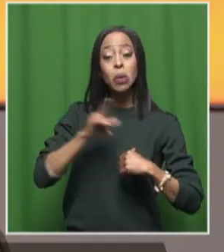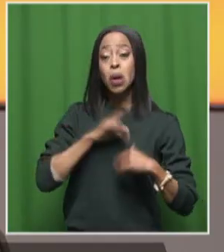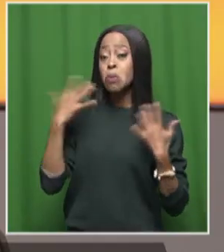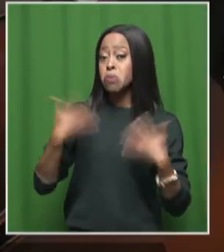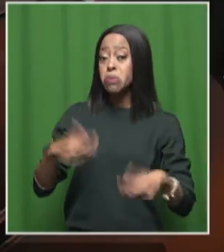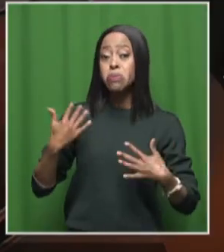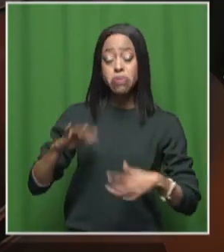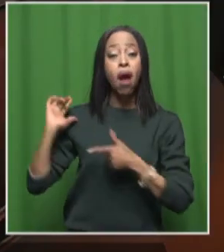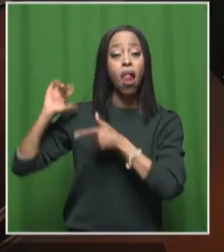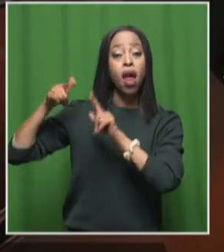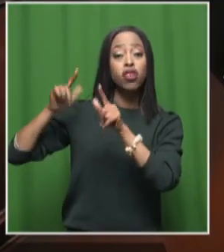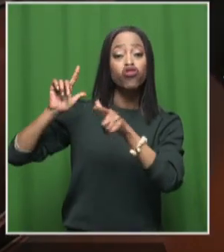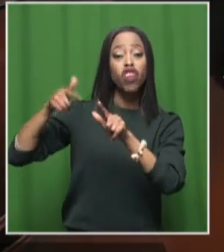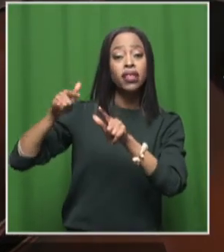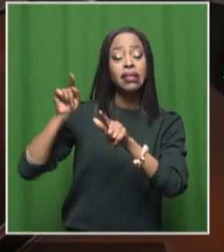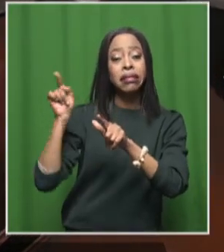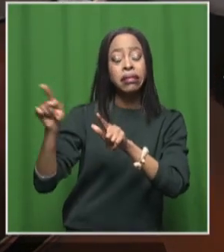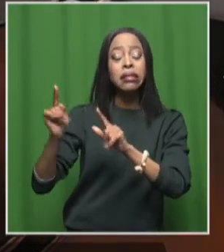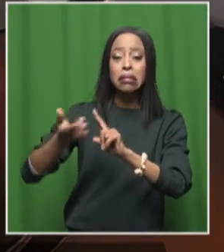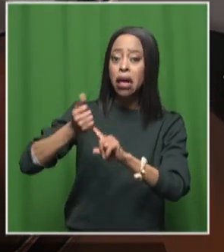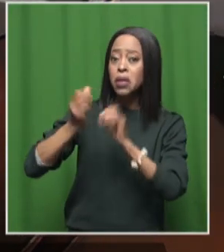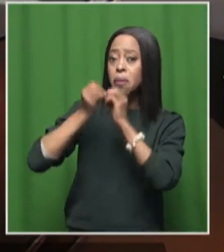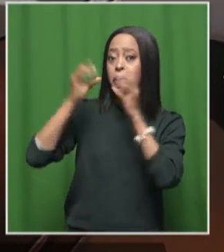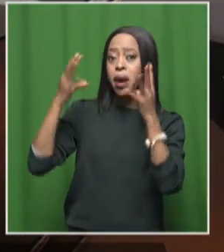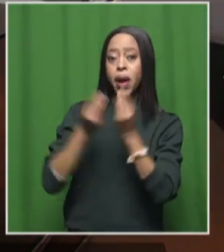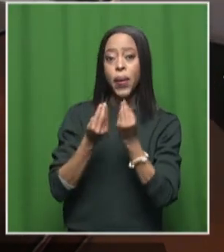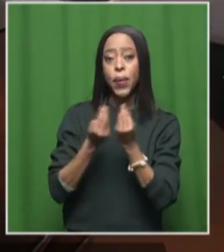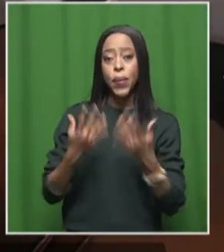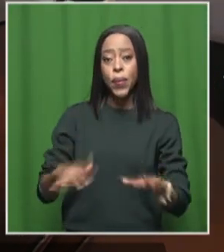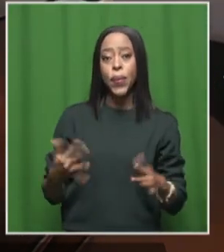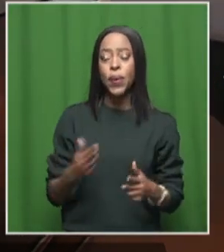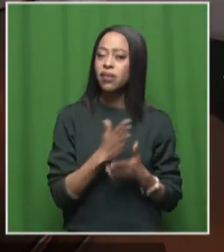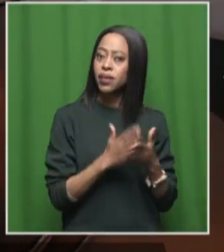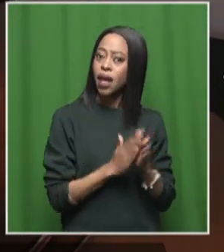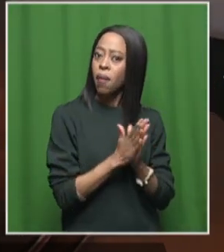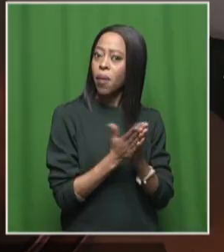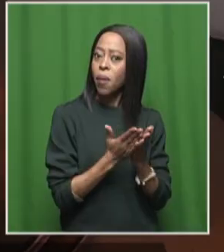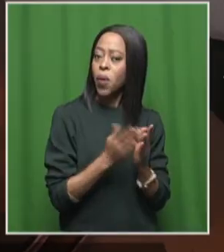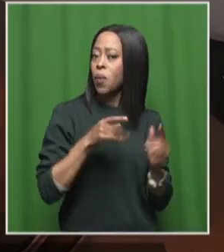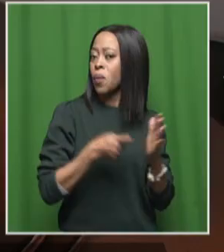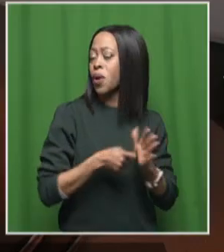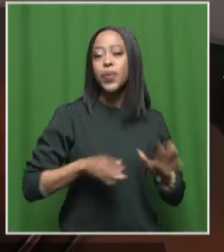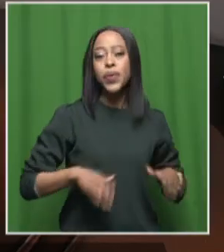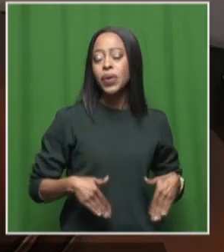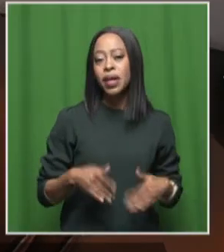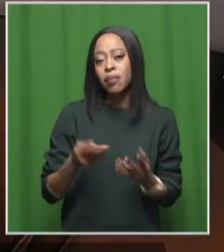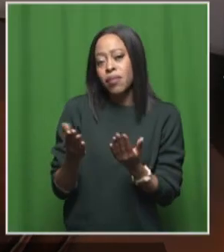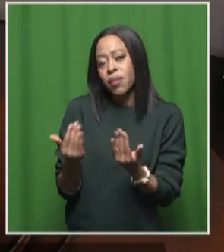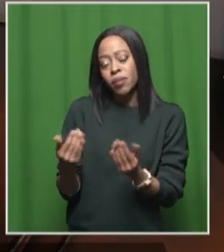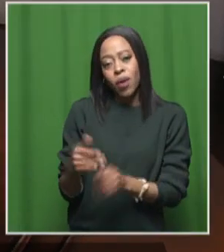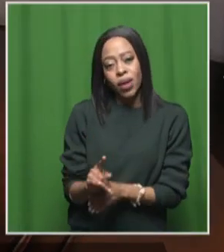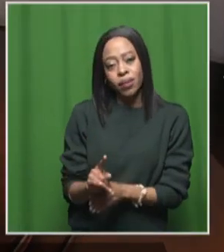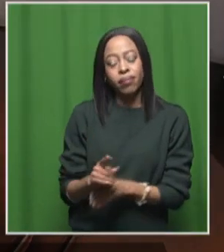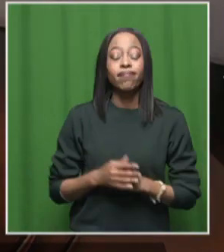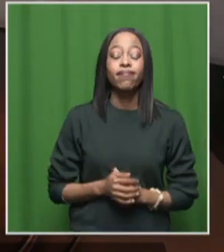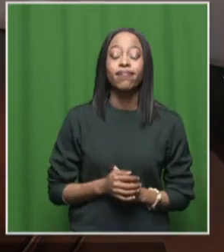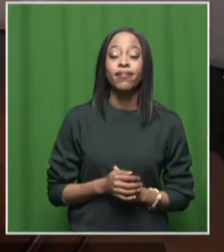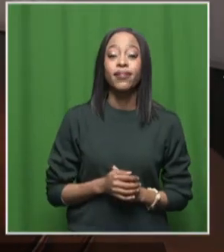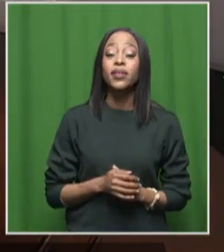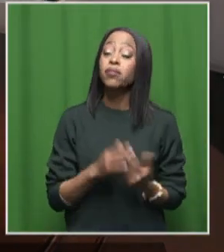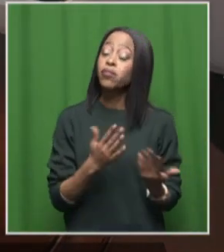as you mentioned. So what would you want to impart for those who haven't picked up the book yet? I think a takeout of this book,